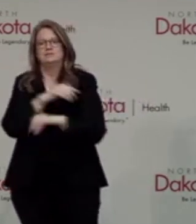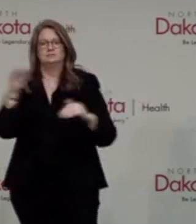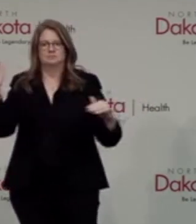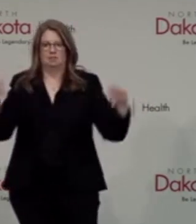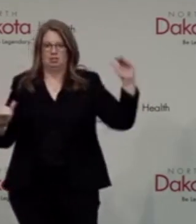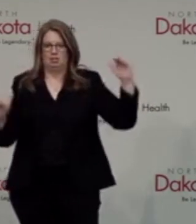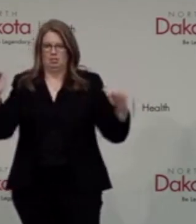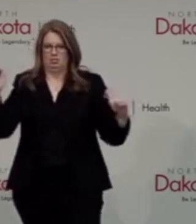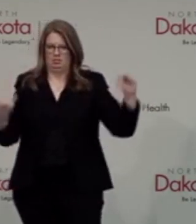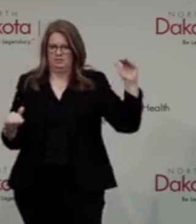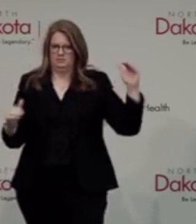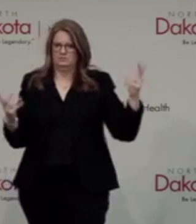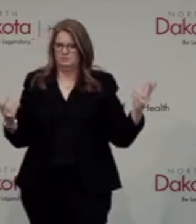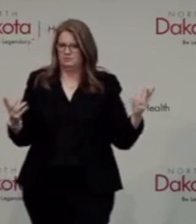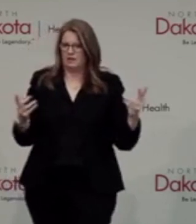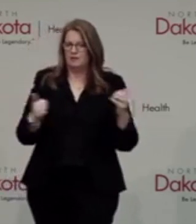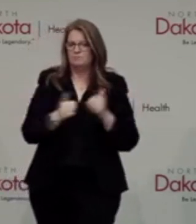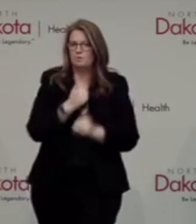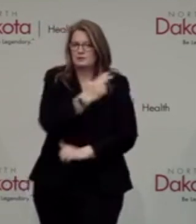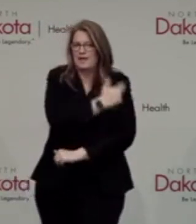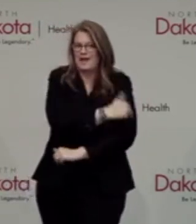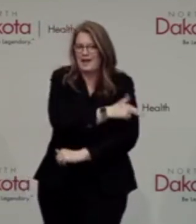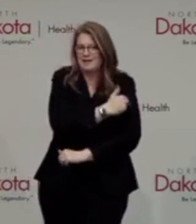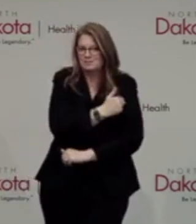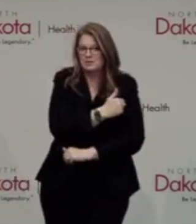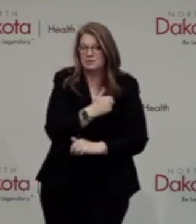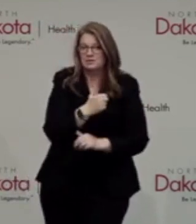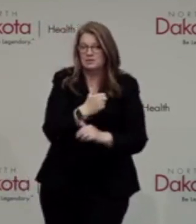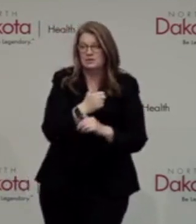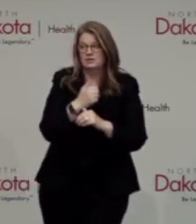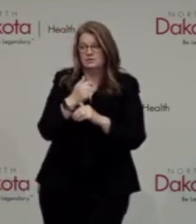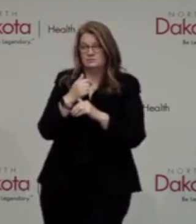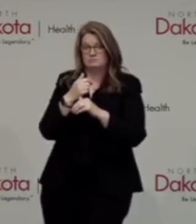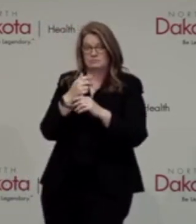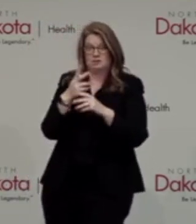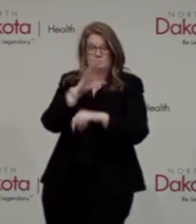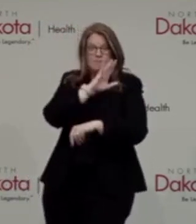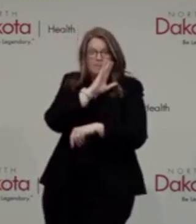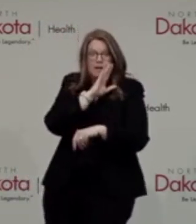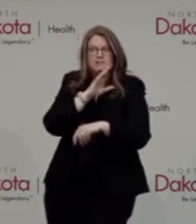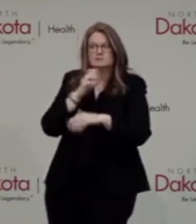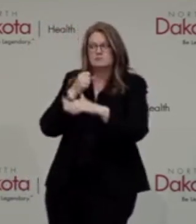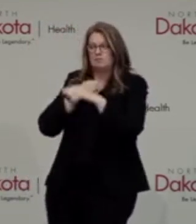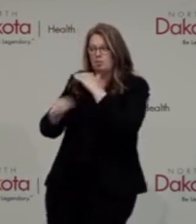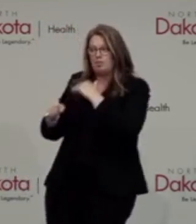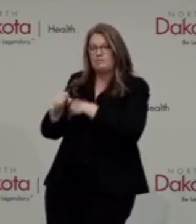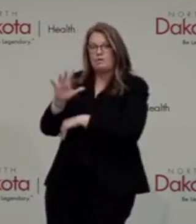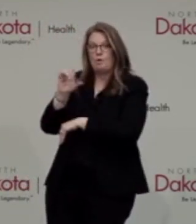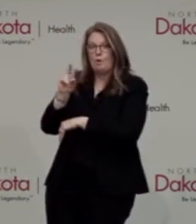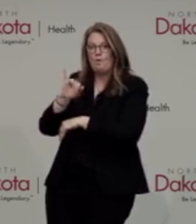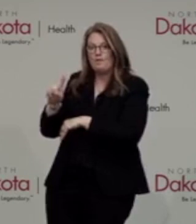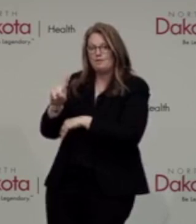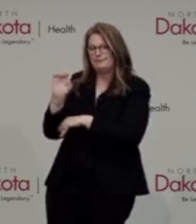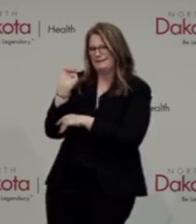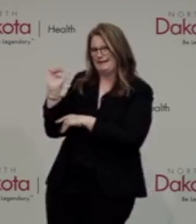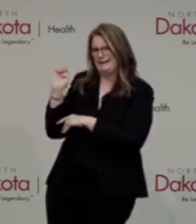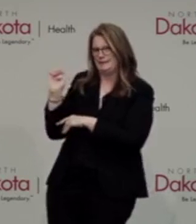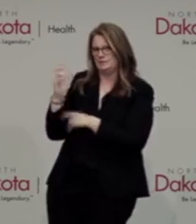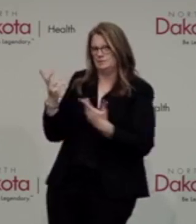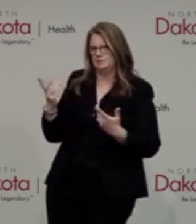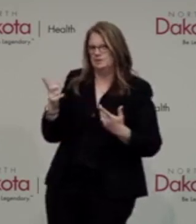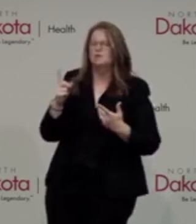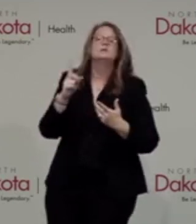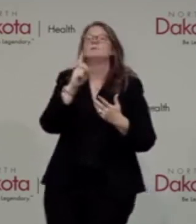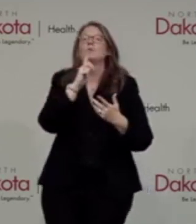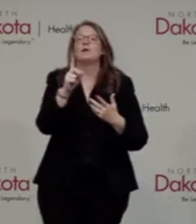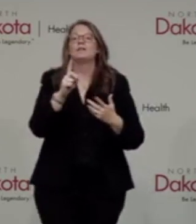hospital capacity for treating COVID is in the east, not the west. And so we, again, grateful for our hospital leaders